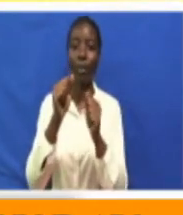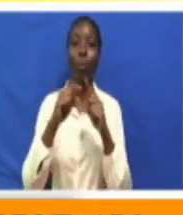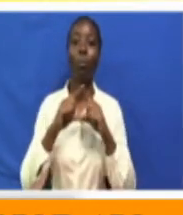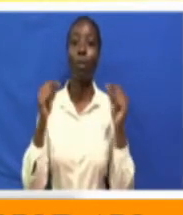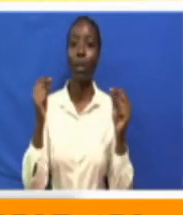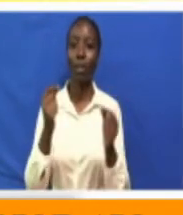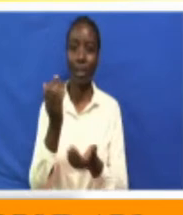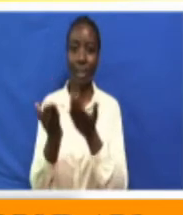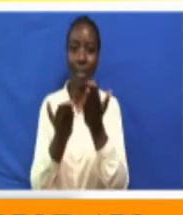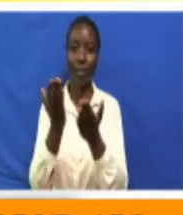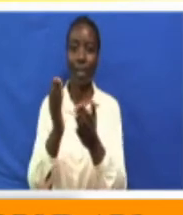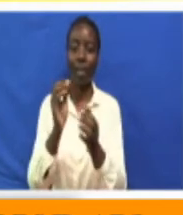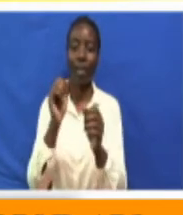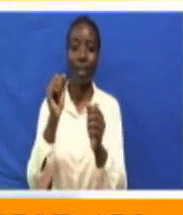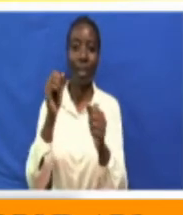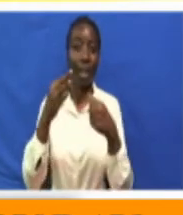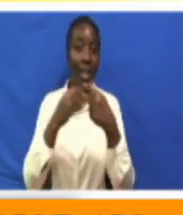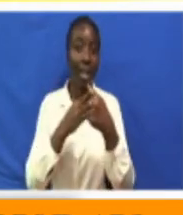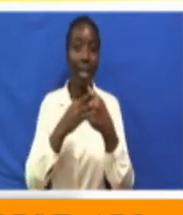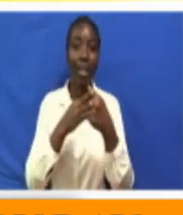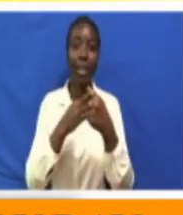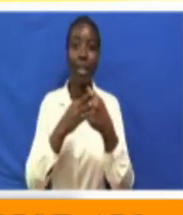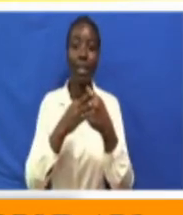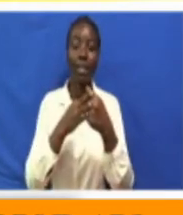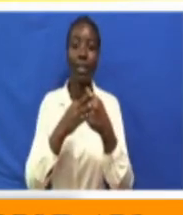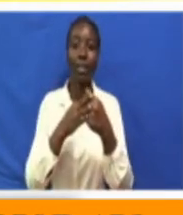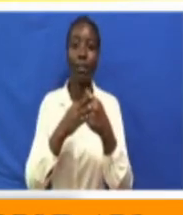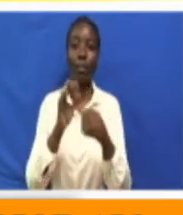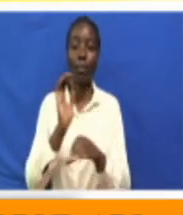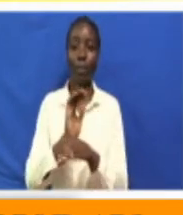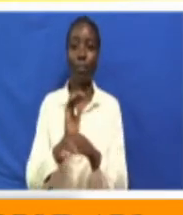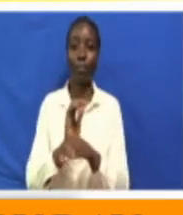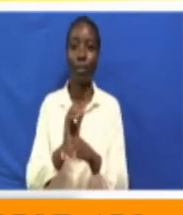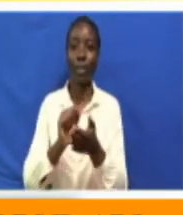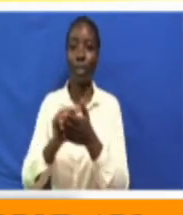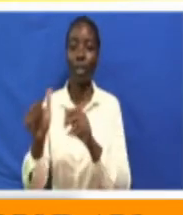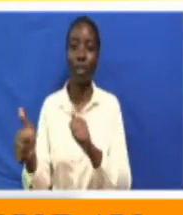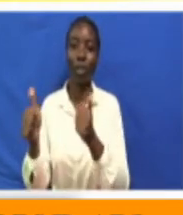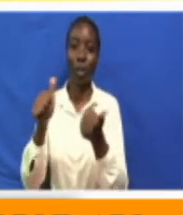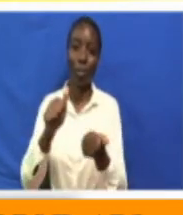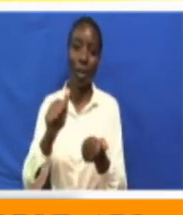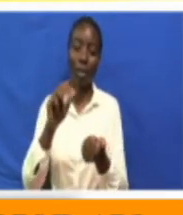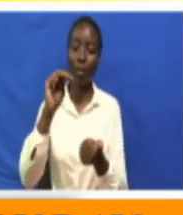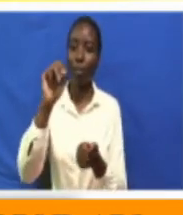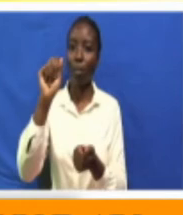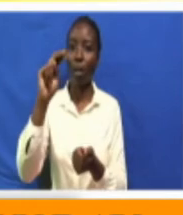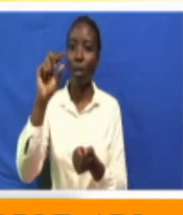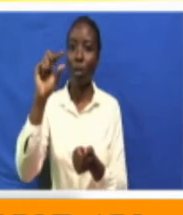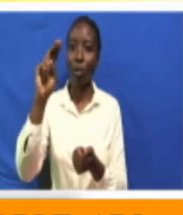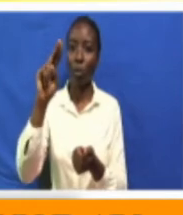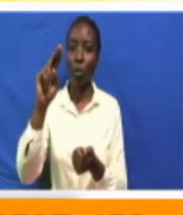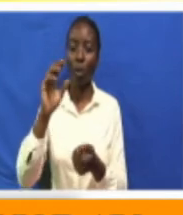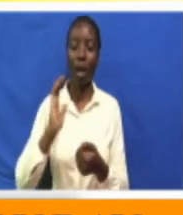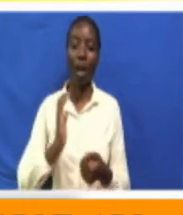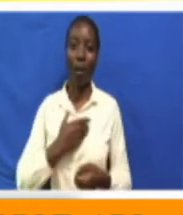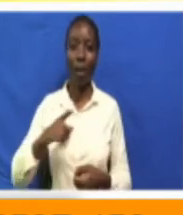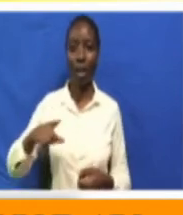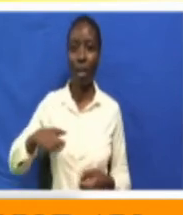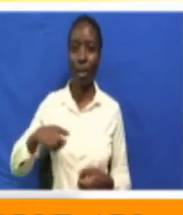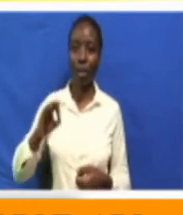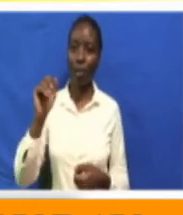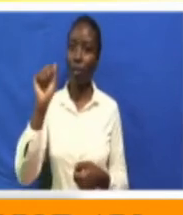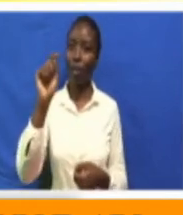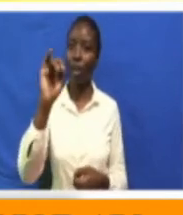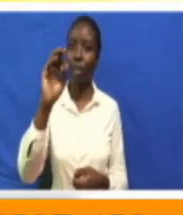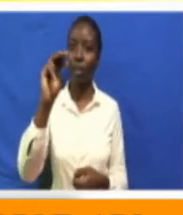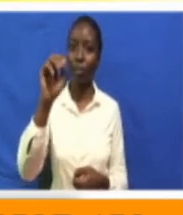parishes namely Saint John the Baptist man Our Lady of Fatima kiriko Saint Stephen